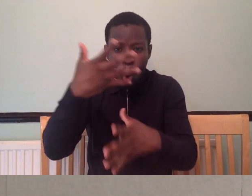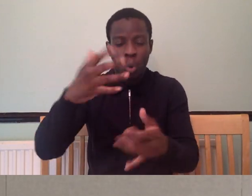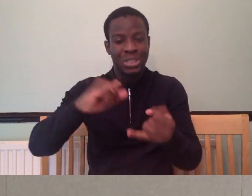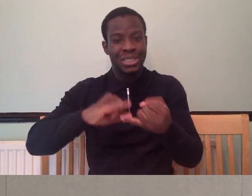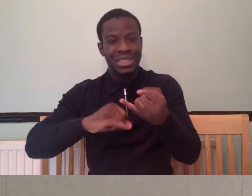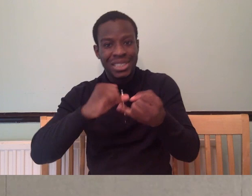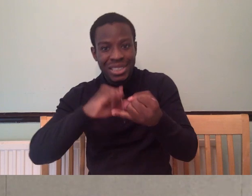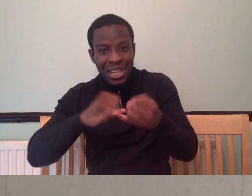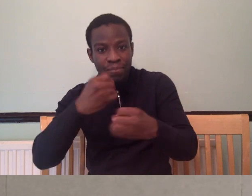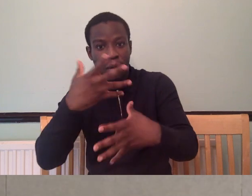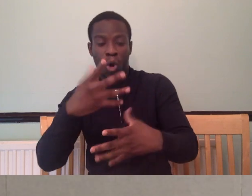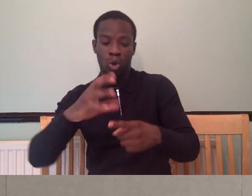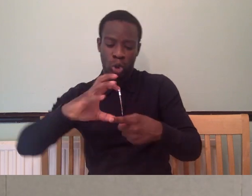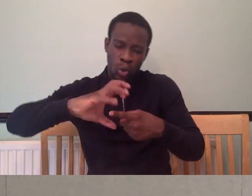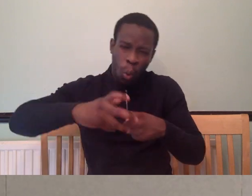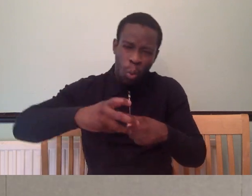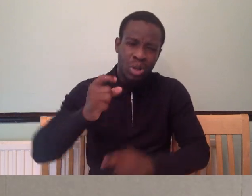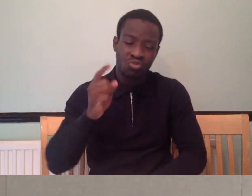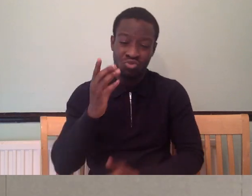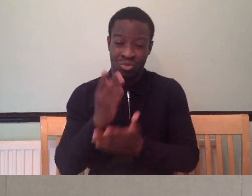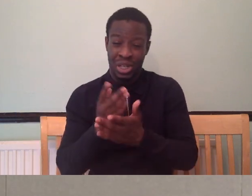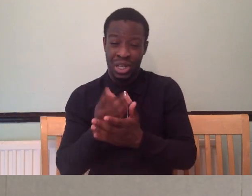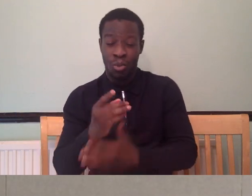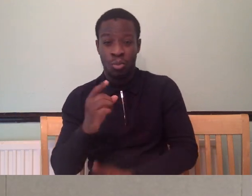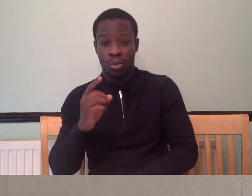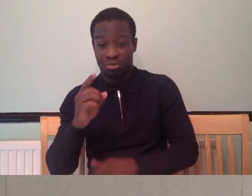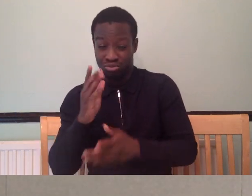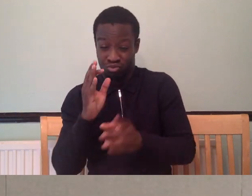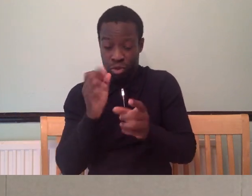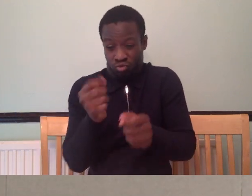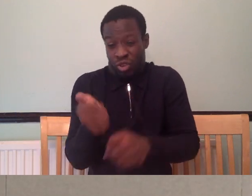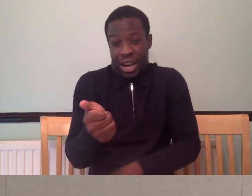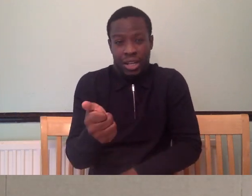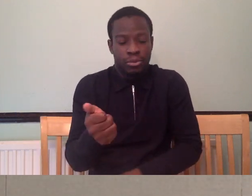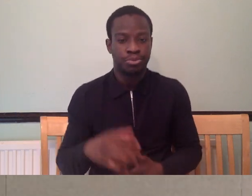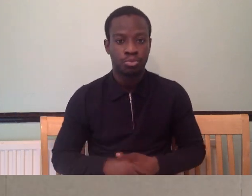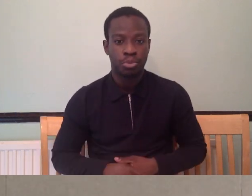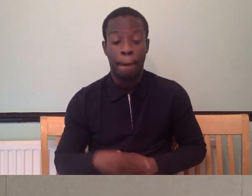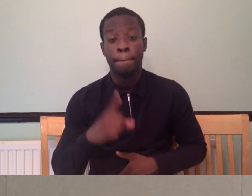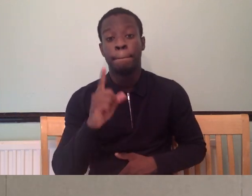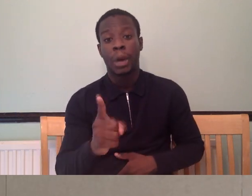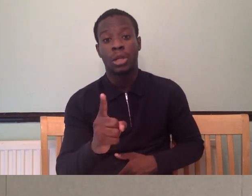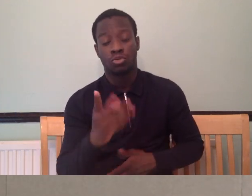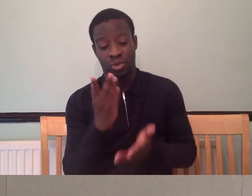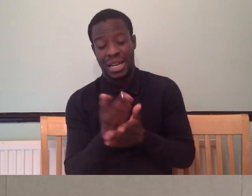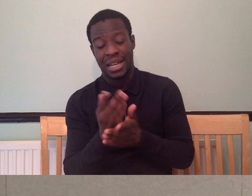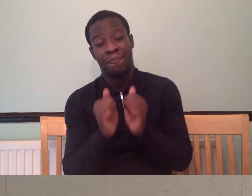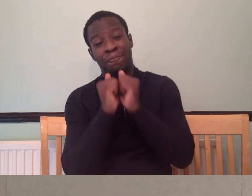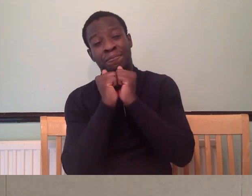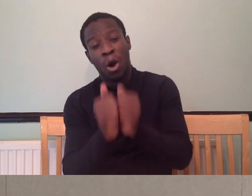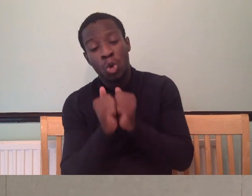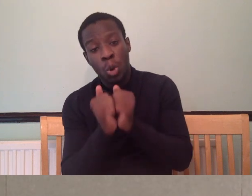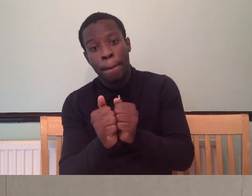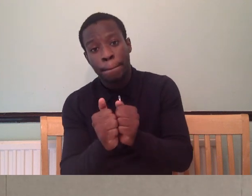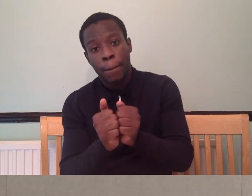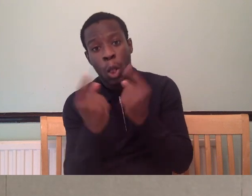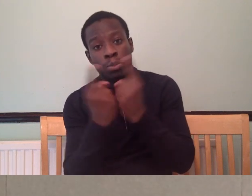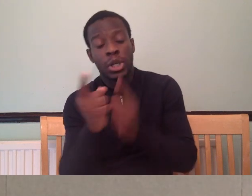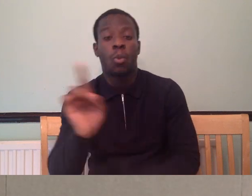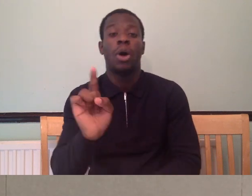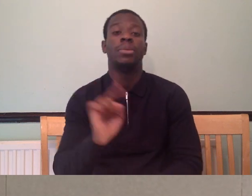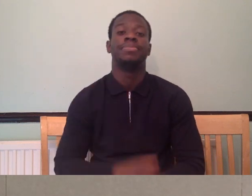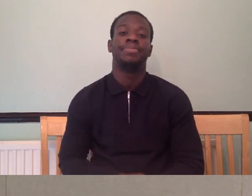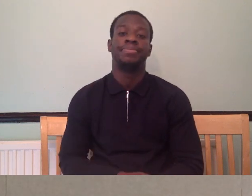silver, precious stones. But perhaps its most valuable object at least in the eyes of